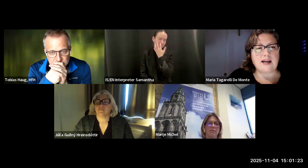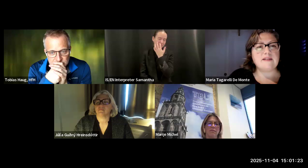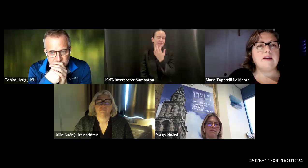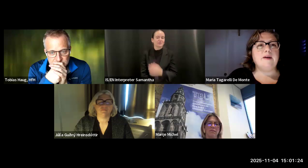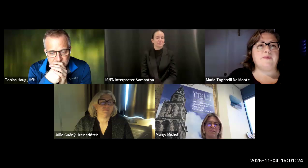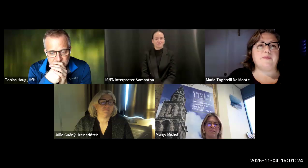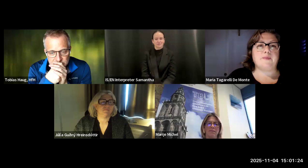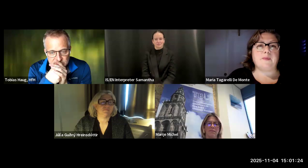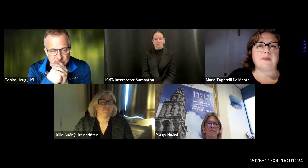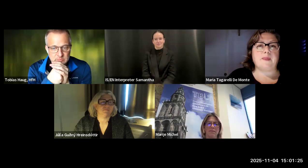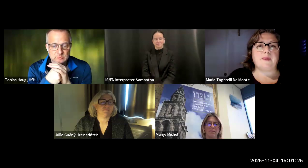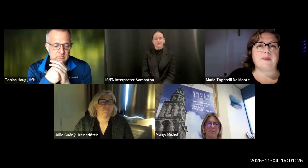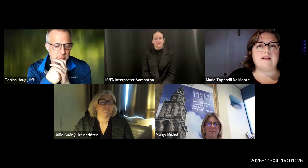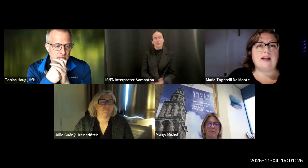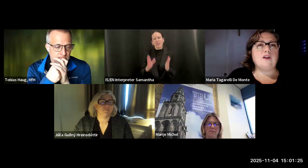a learning class.